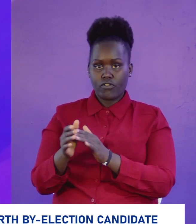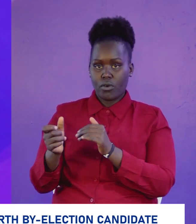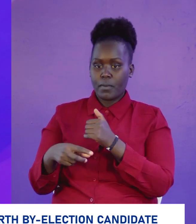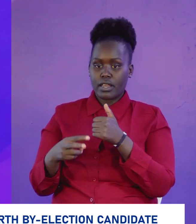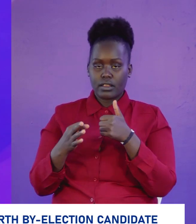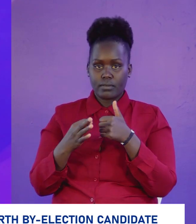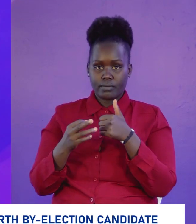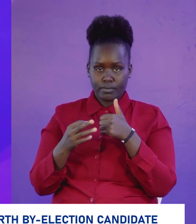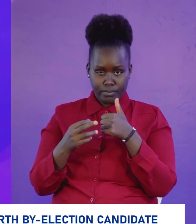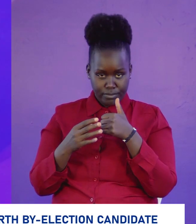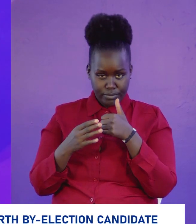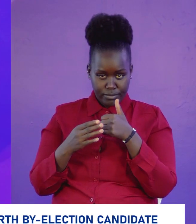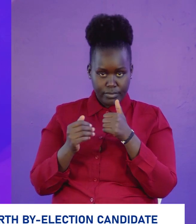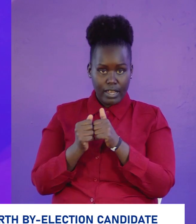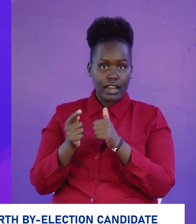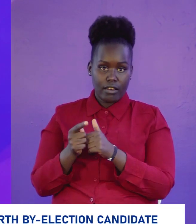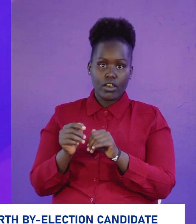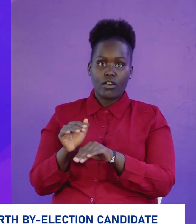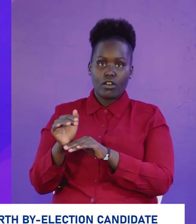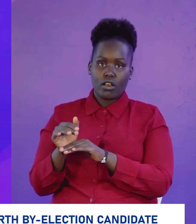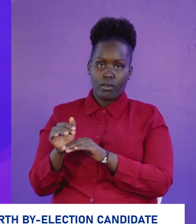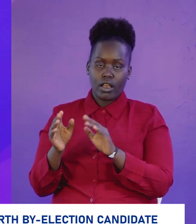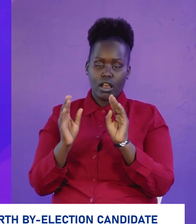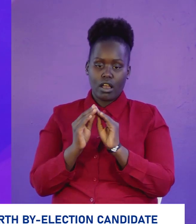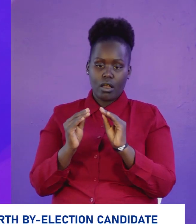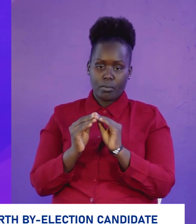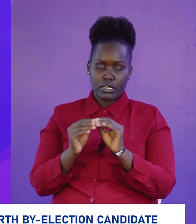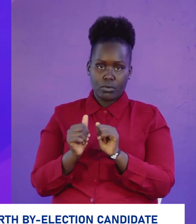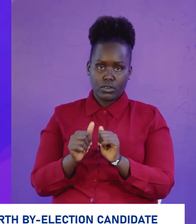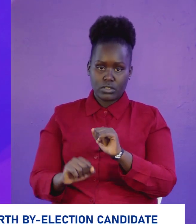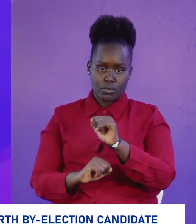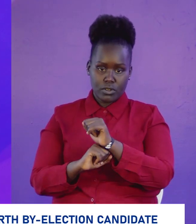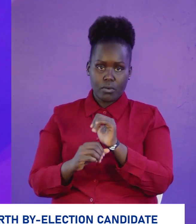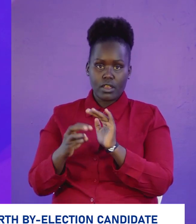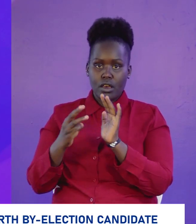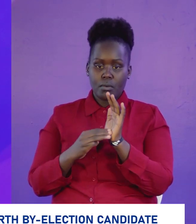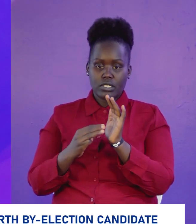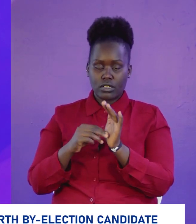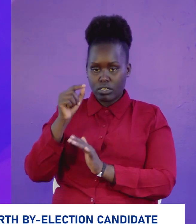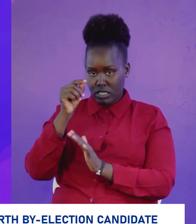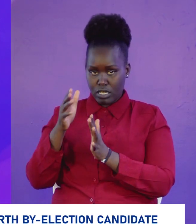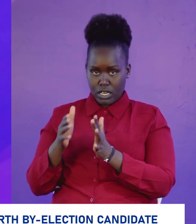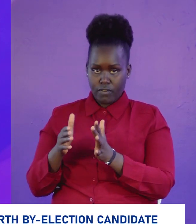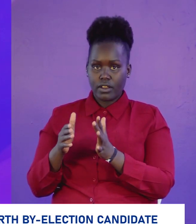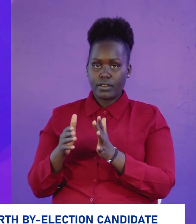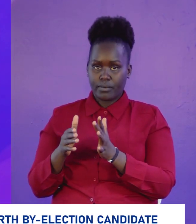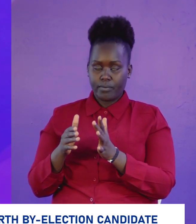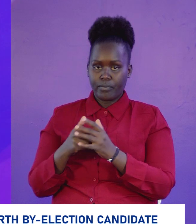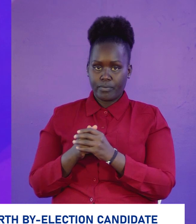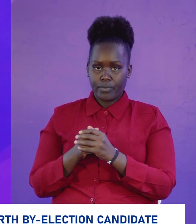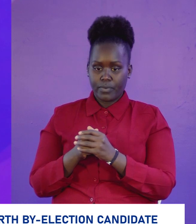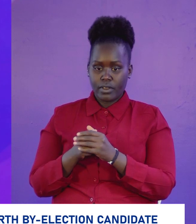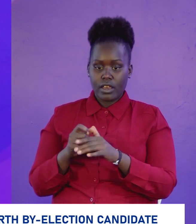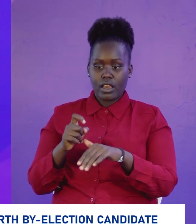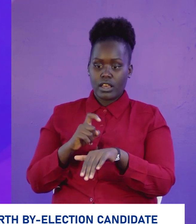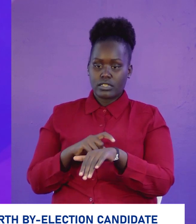The announcement was made following a consultative meeting chaired by Machakos Governor Wavinya.